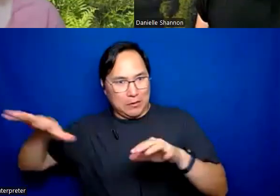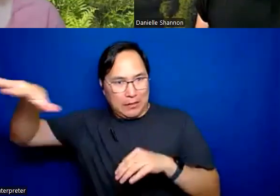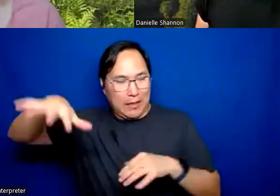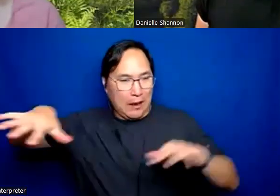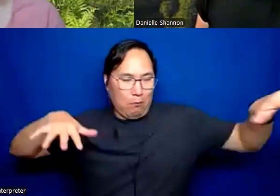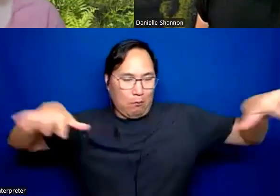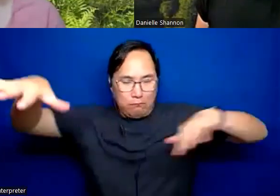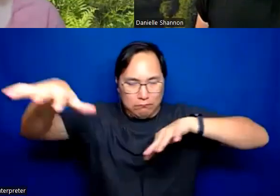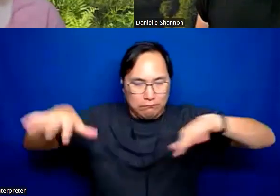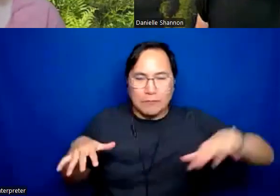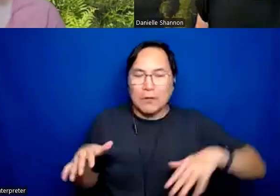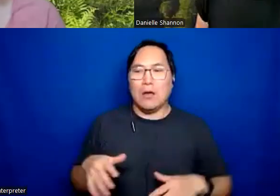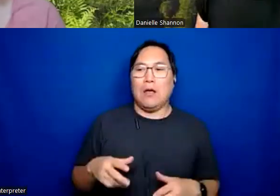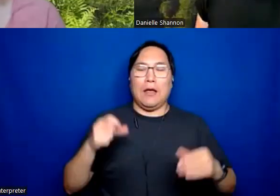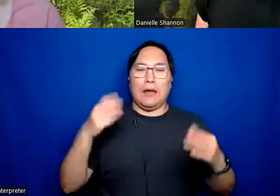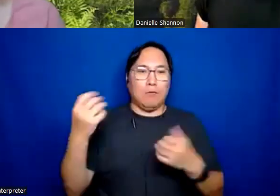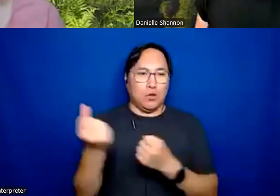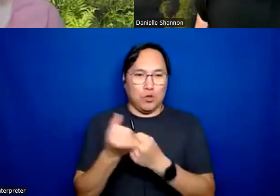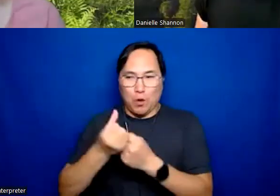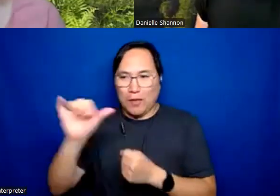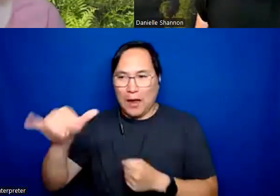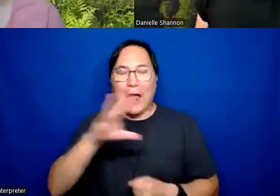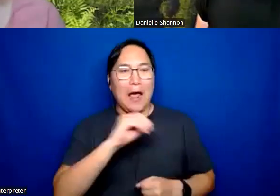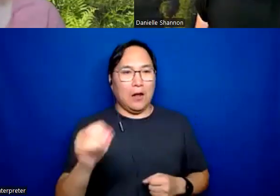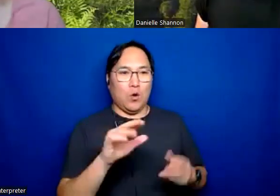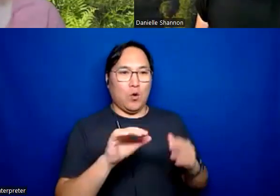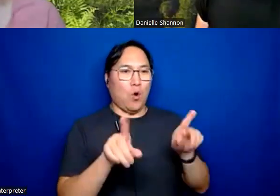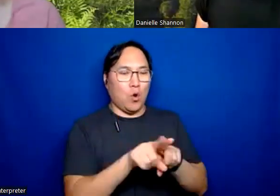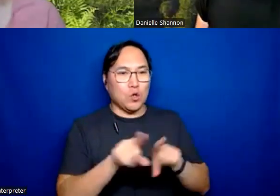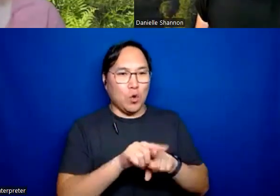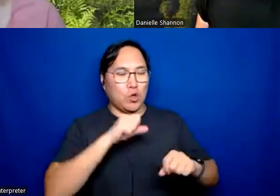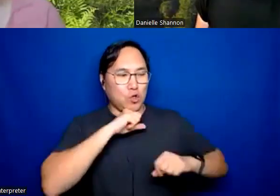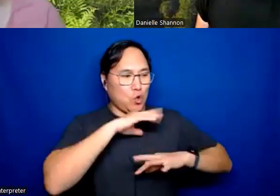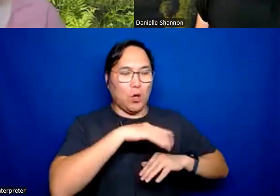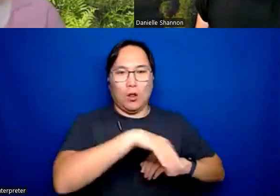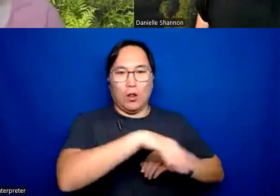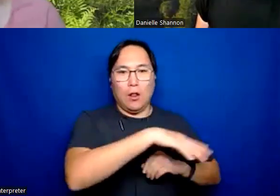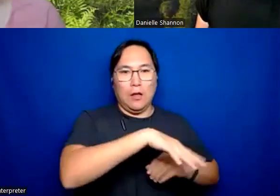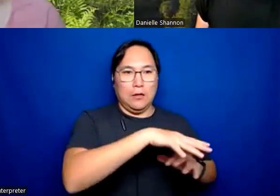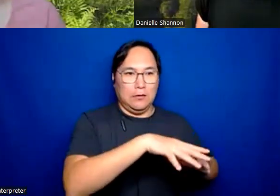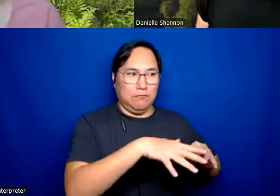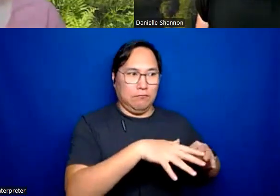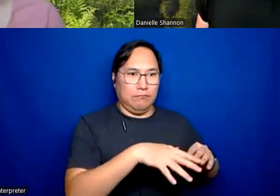left, and then also soil susceptibility to recreation. So those